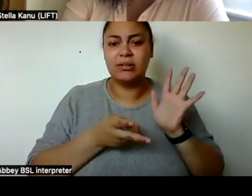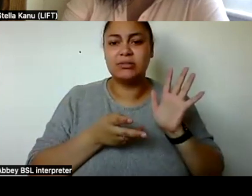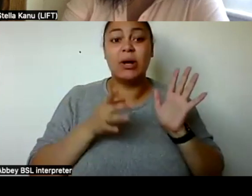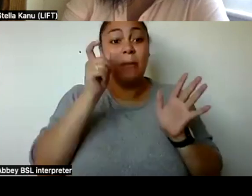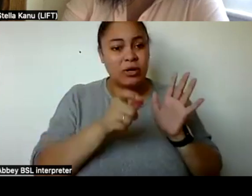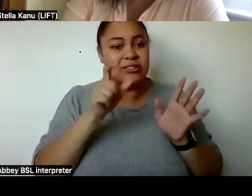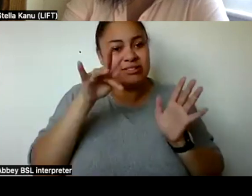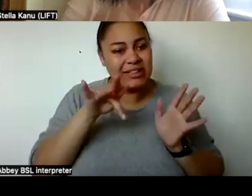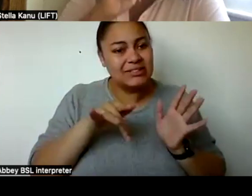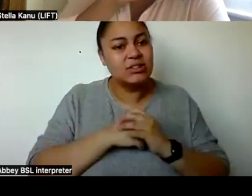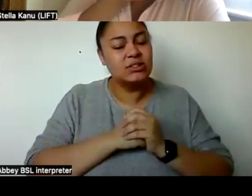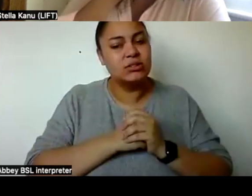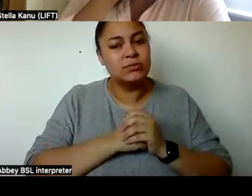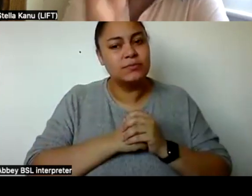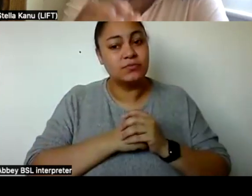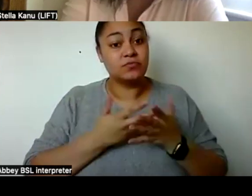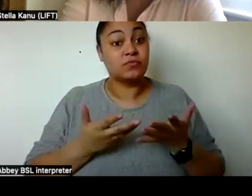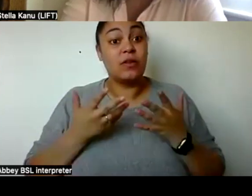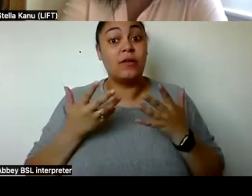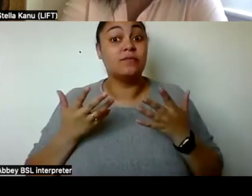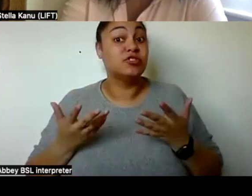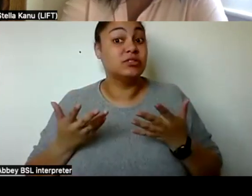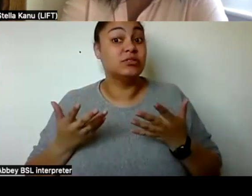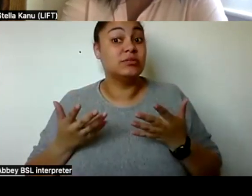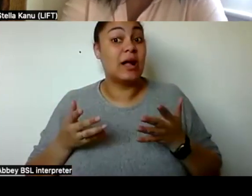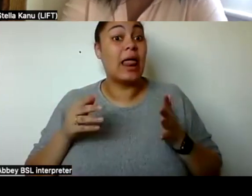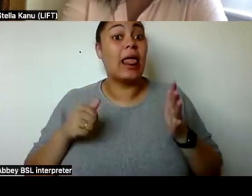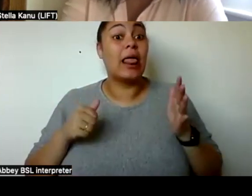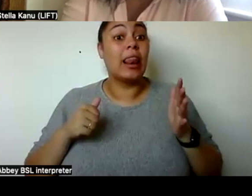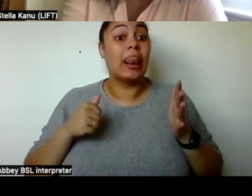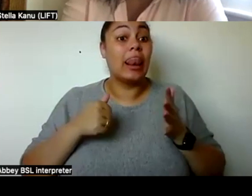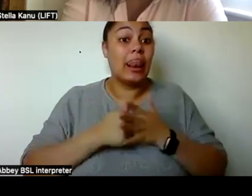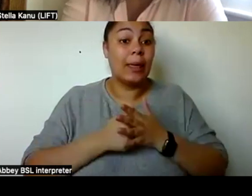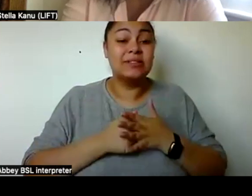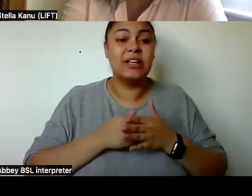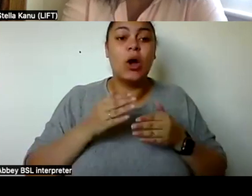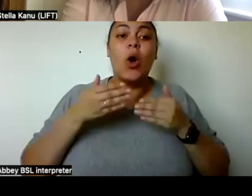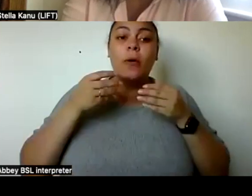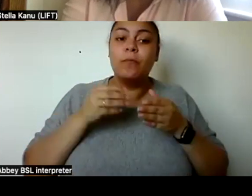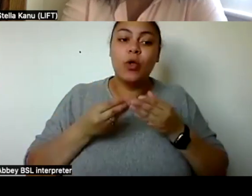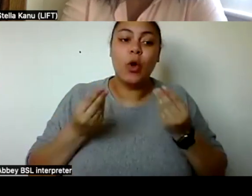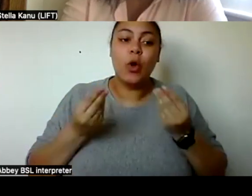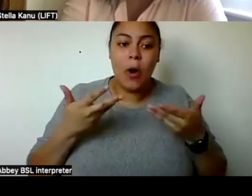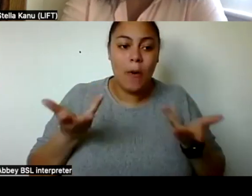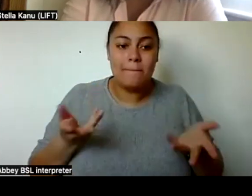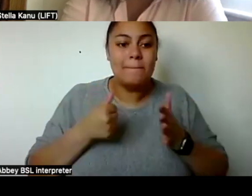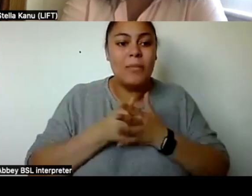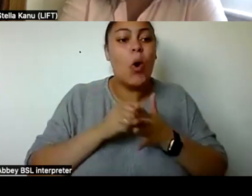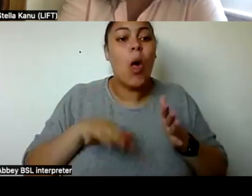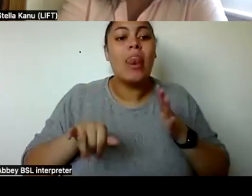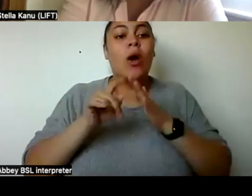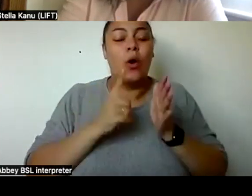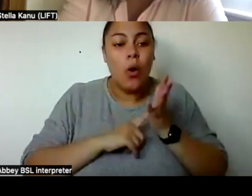person-centred. For instance, we offer unlimited unpaid leave so that individuals end up